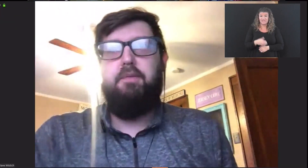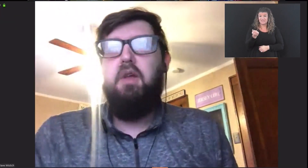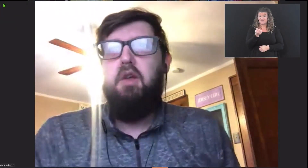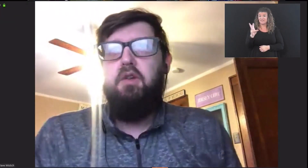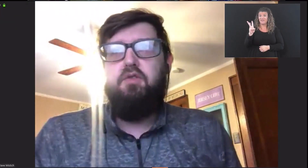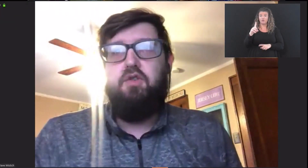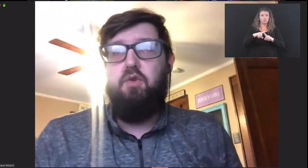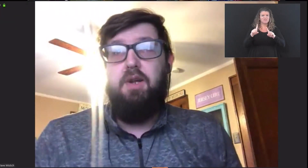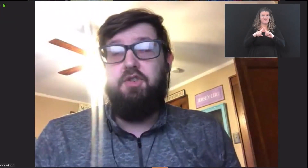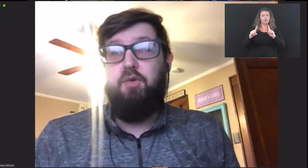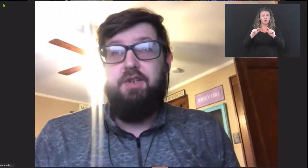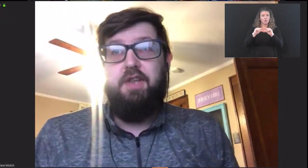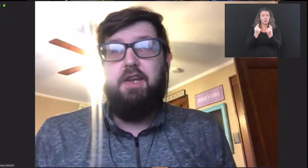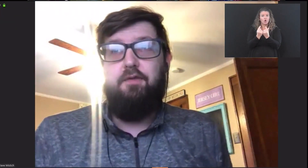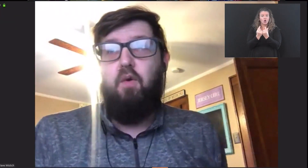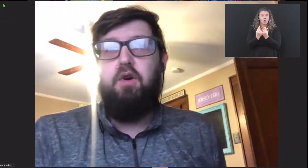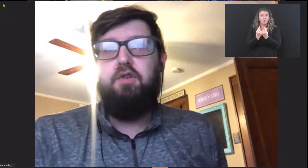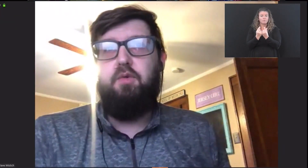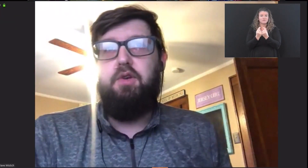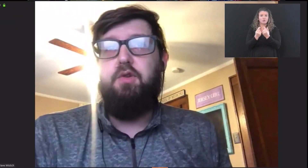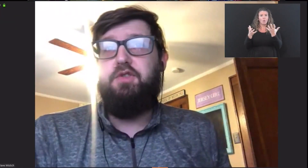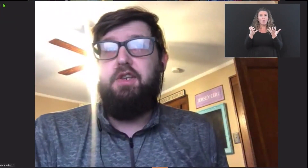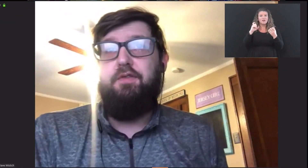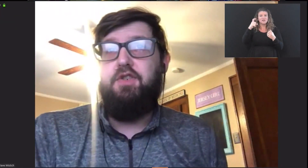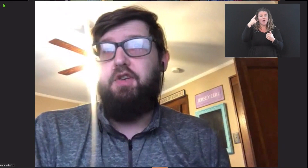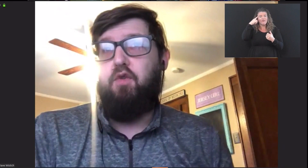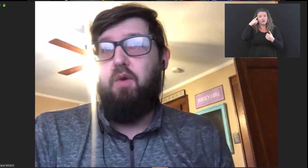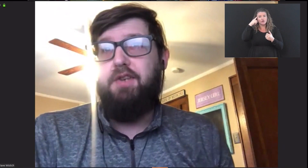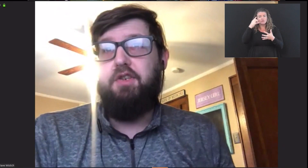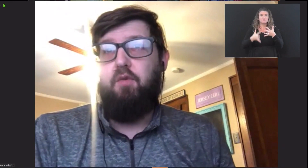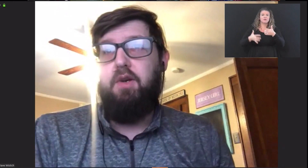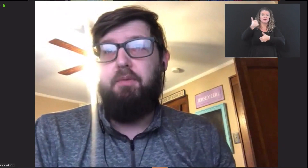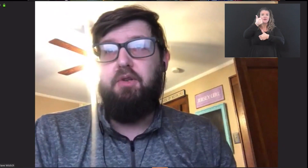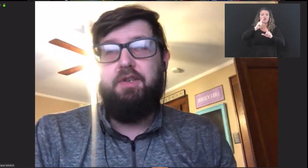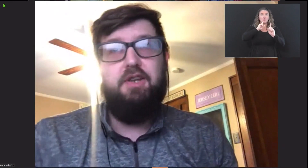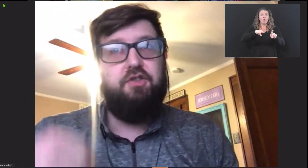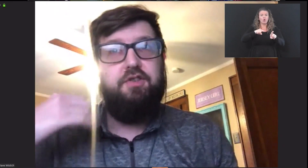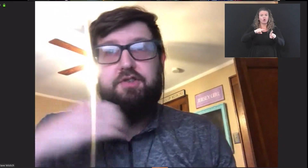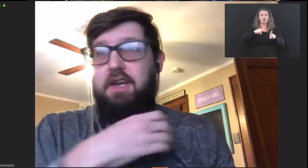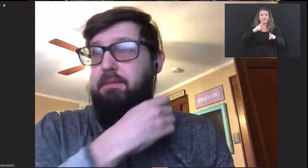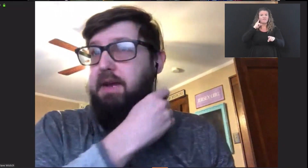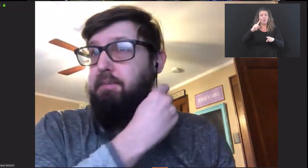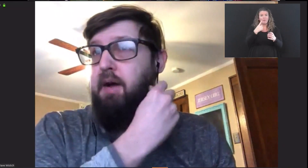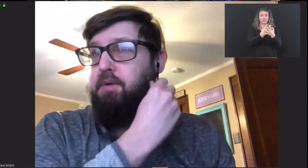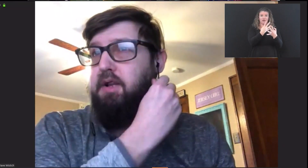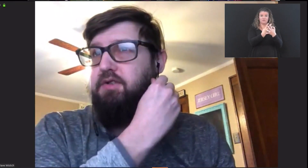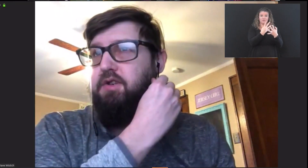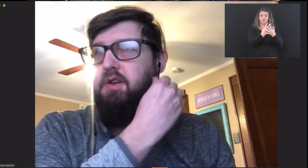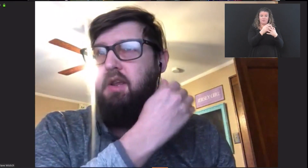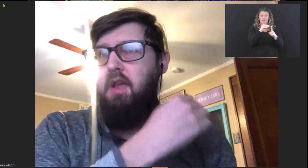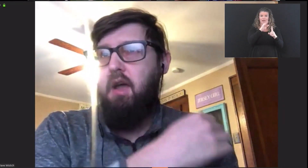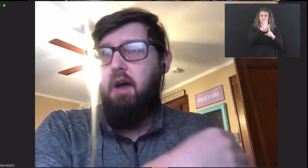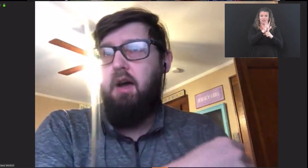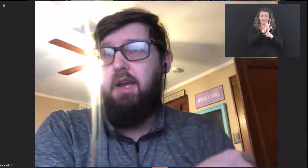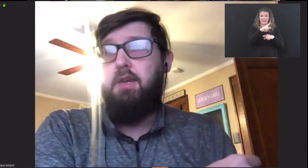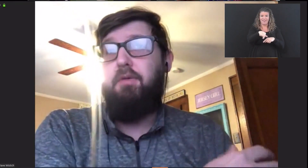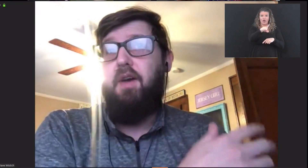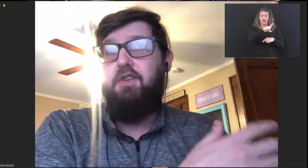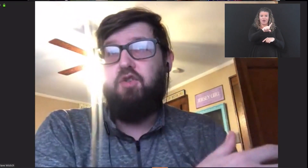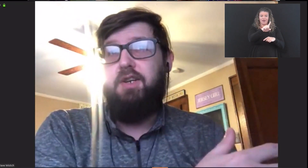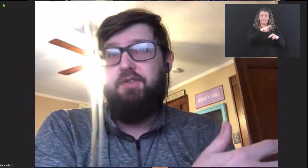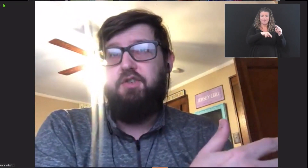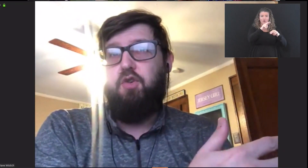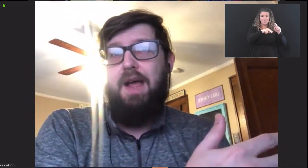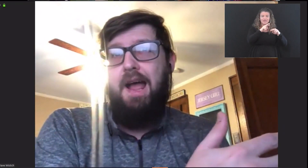you to issue an executive order to reduce the Division of Correction and Rehabilitation's inmate population and to